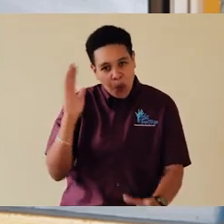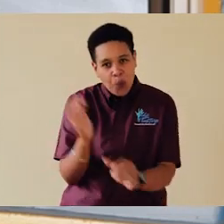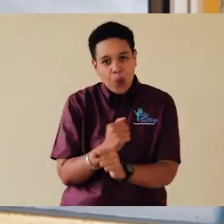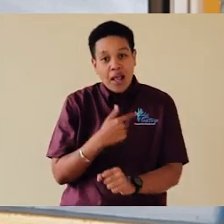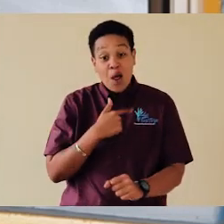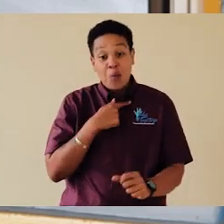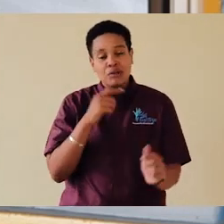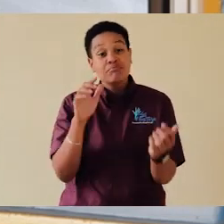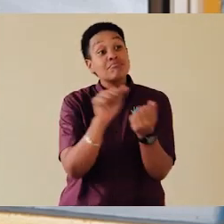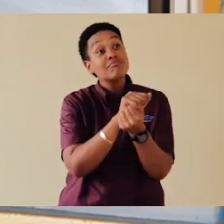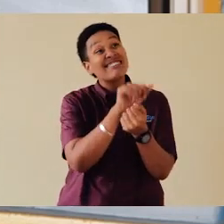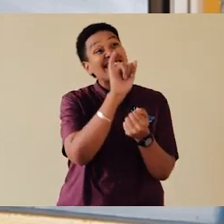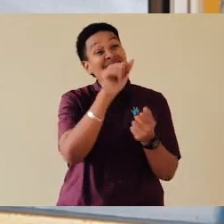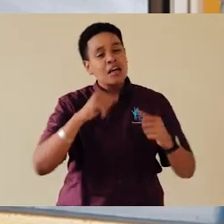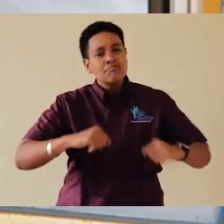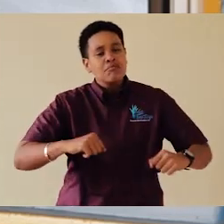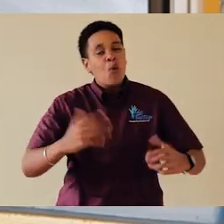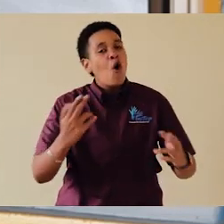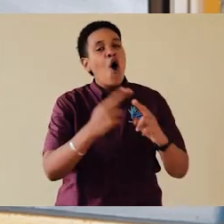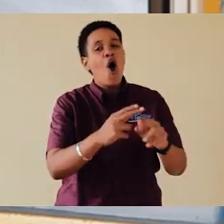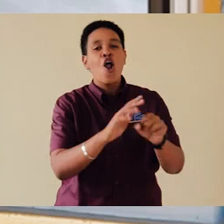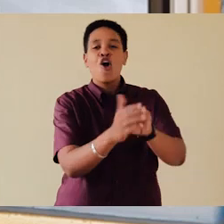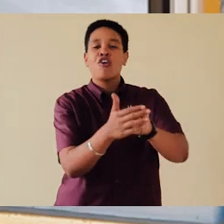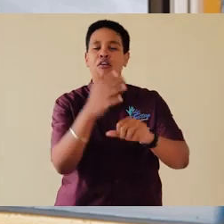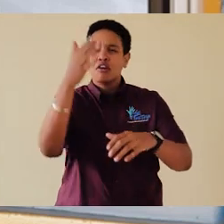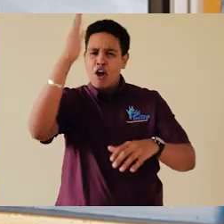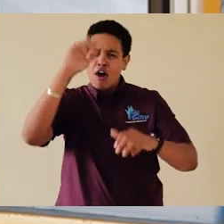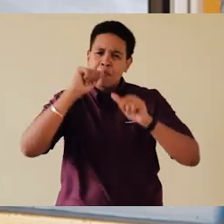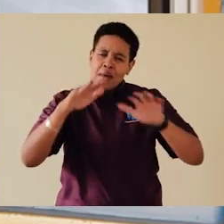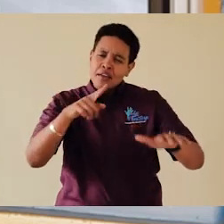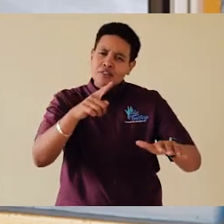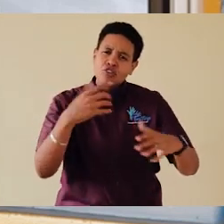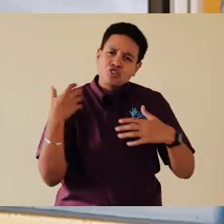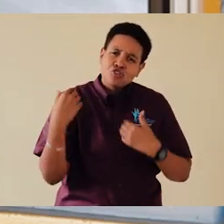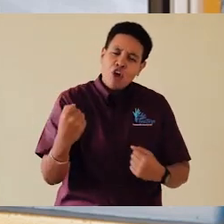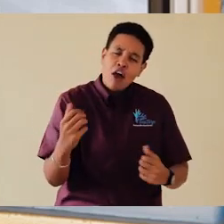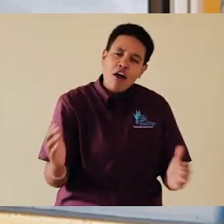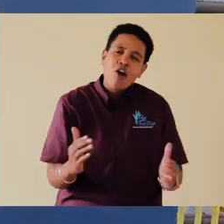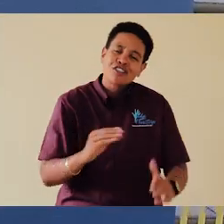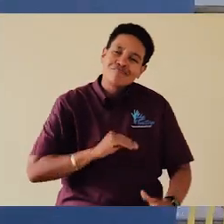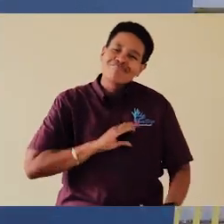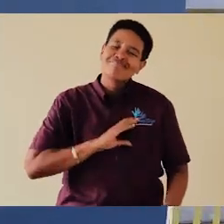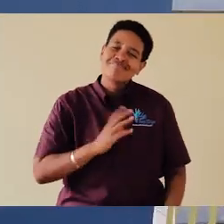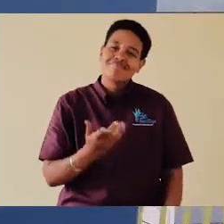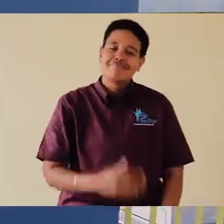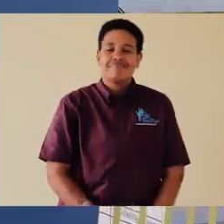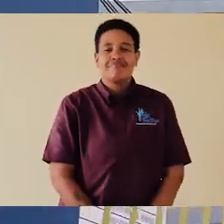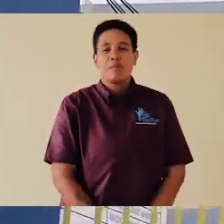giant called COVID-19. God bless you. And be strong and be encouraged.